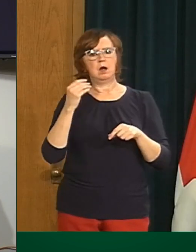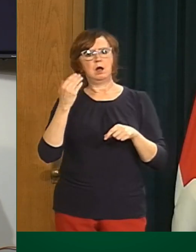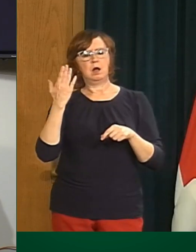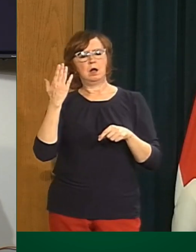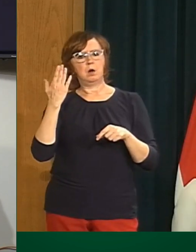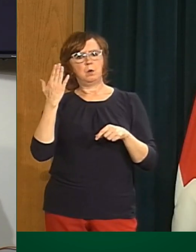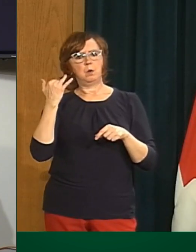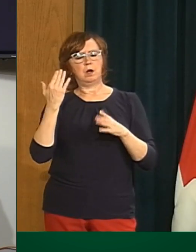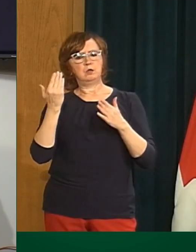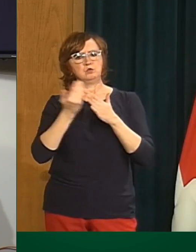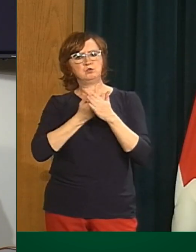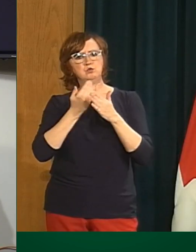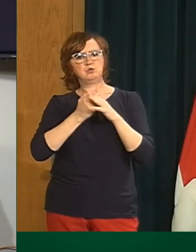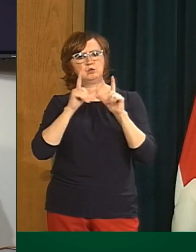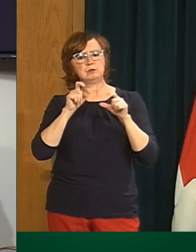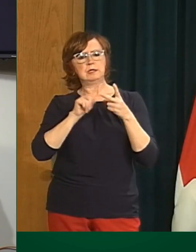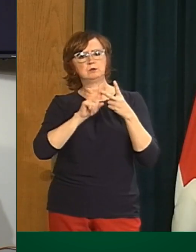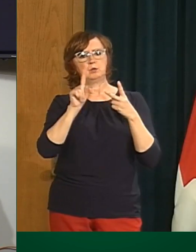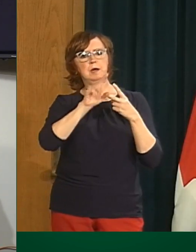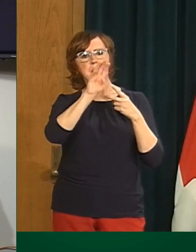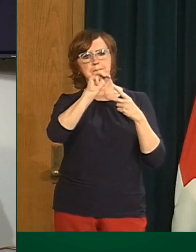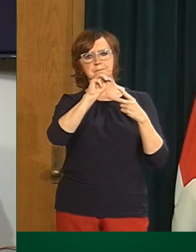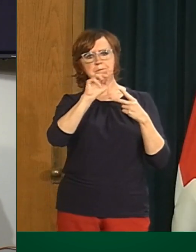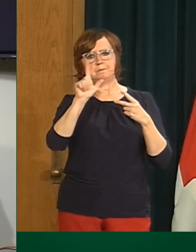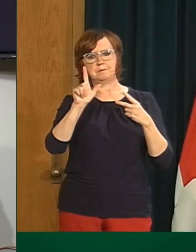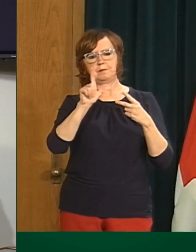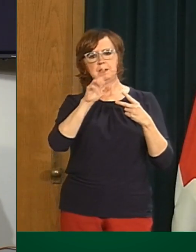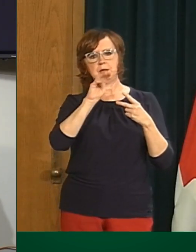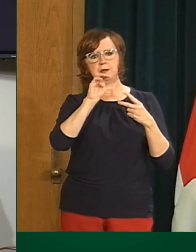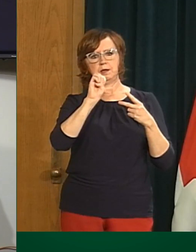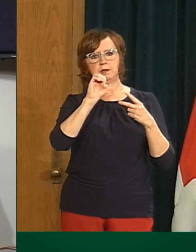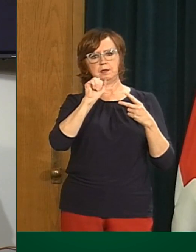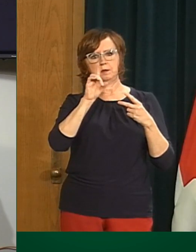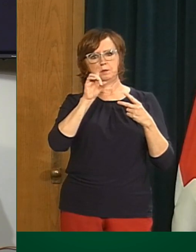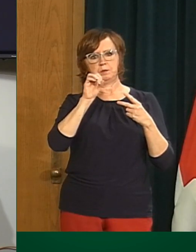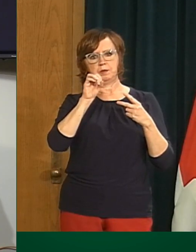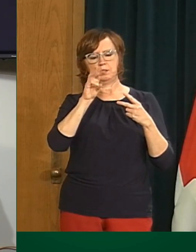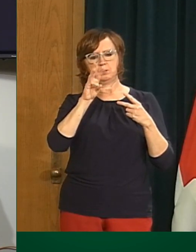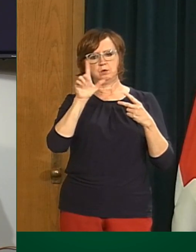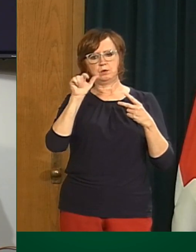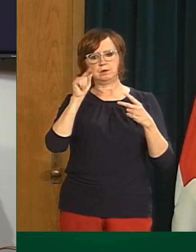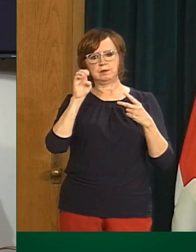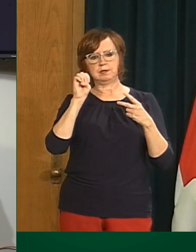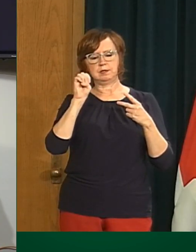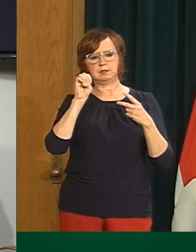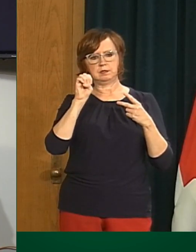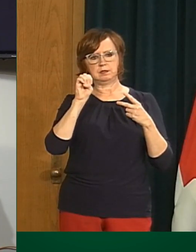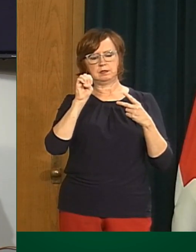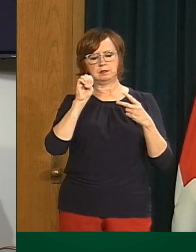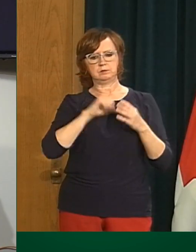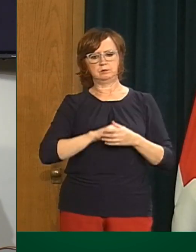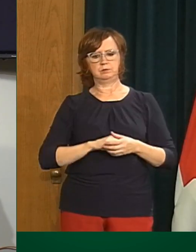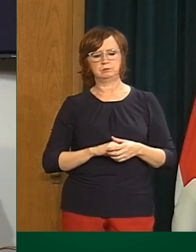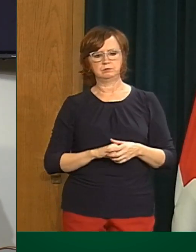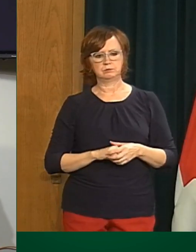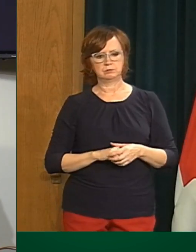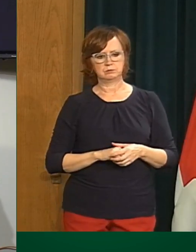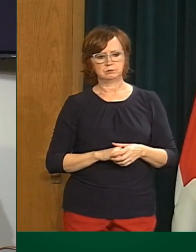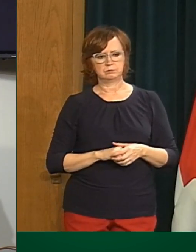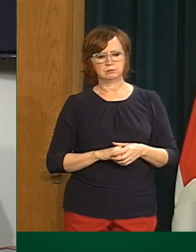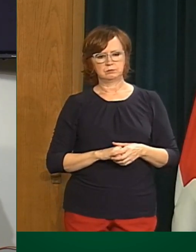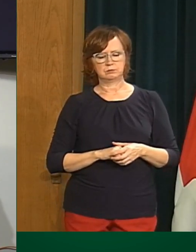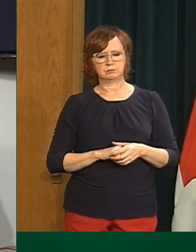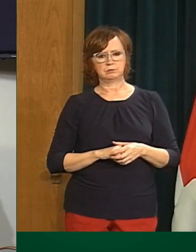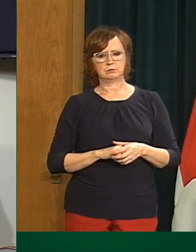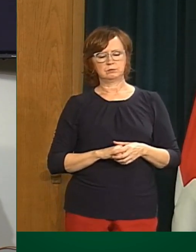procedure in Meadow Lake, which and increased the courier transportation to the site in Meadow Lake